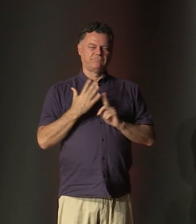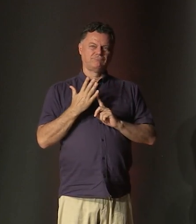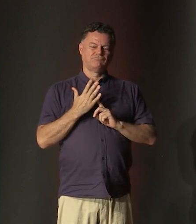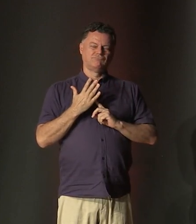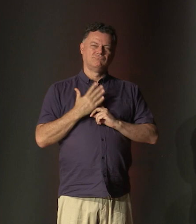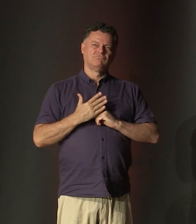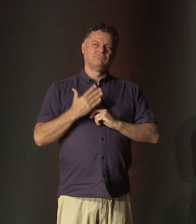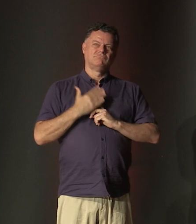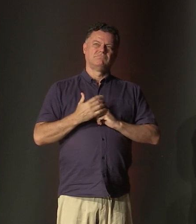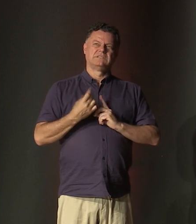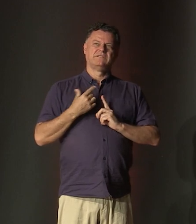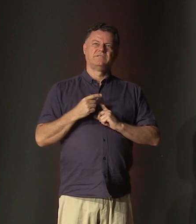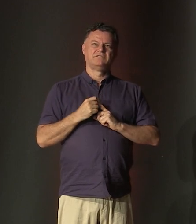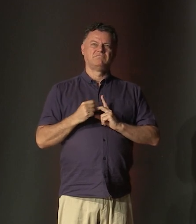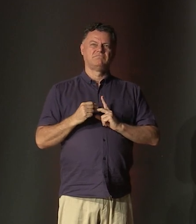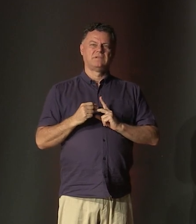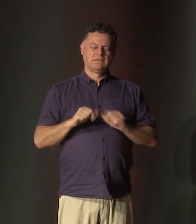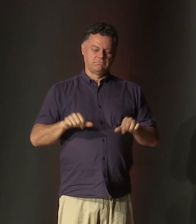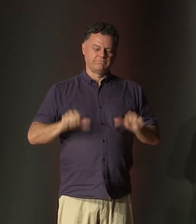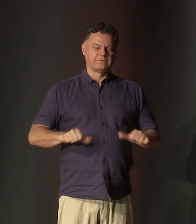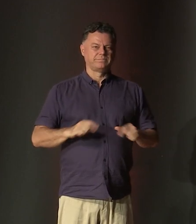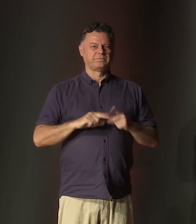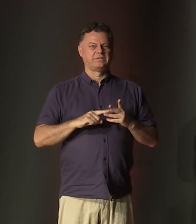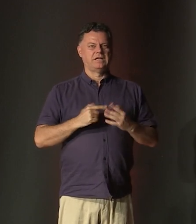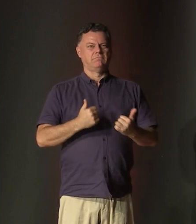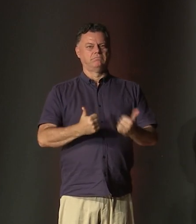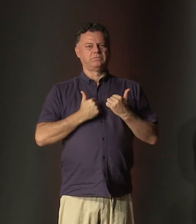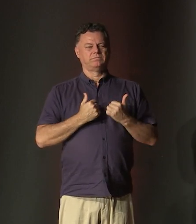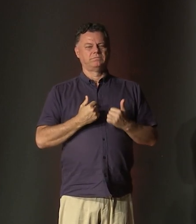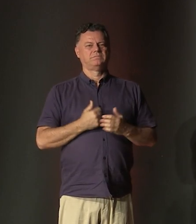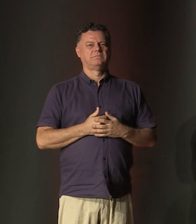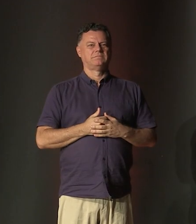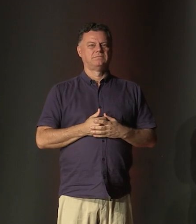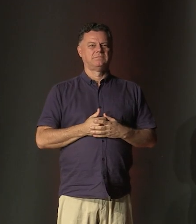Validating, reassuring, affirming, encouraging yourself.